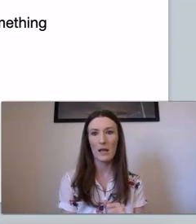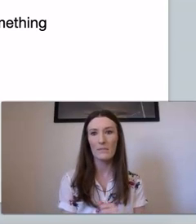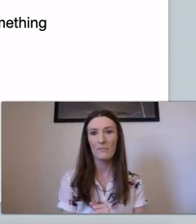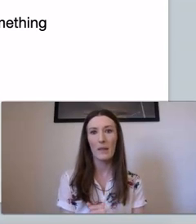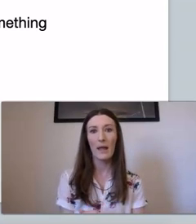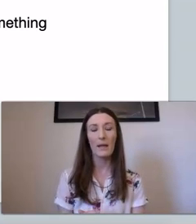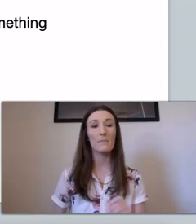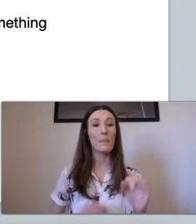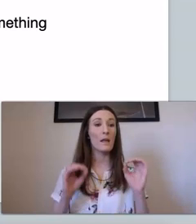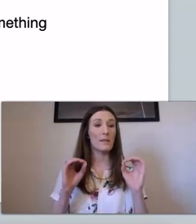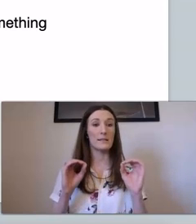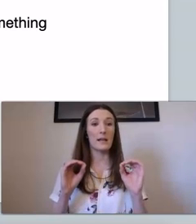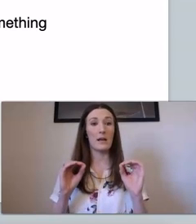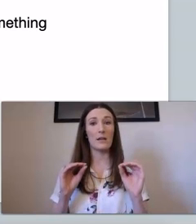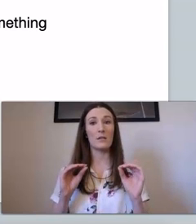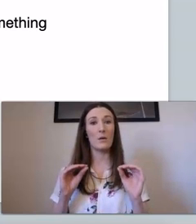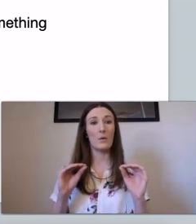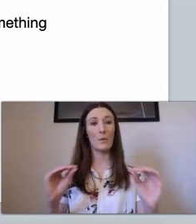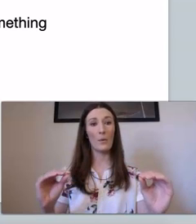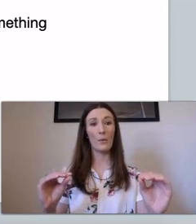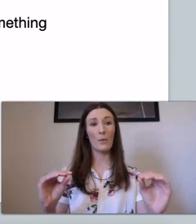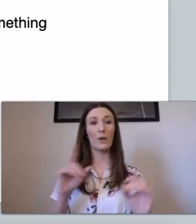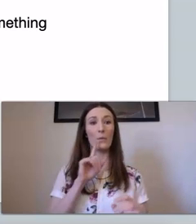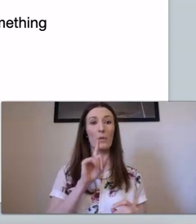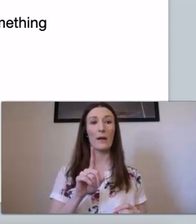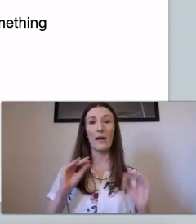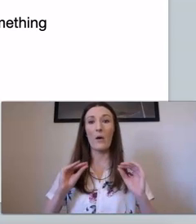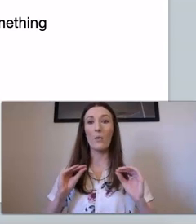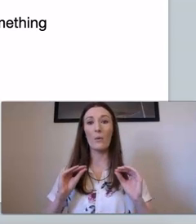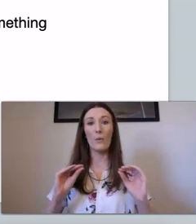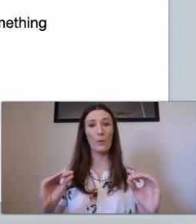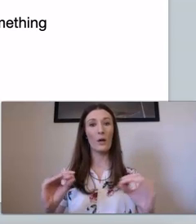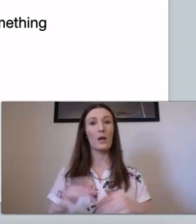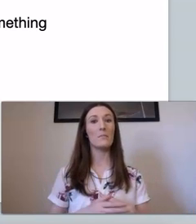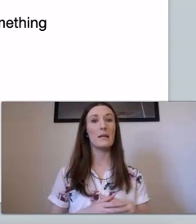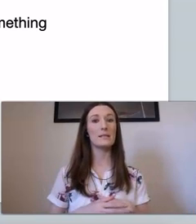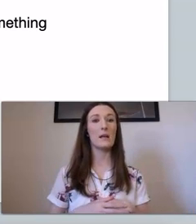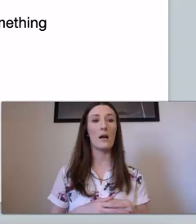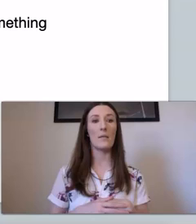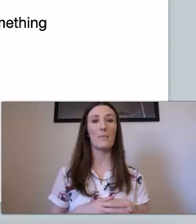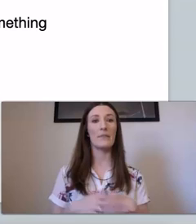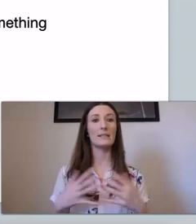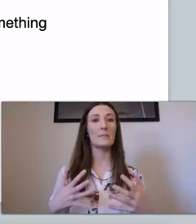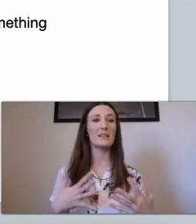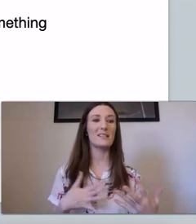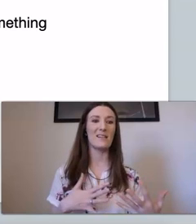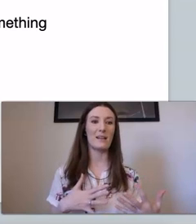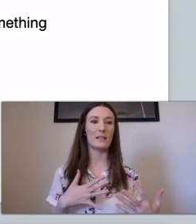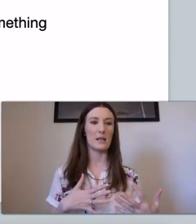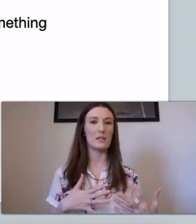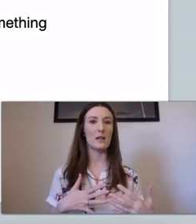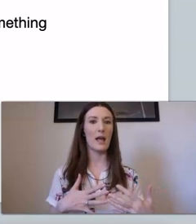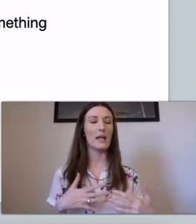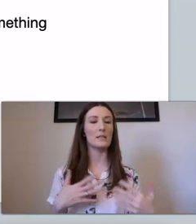not doing it. Okay? The sign none, where you blow air out, means that something does